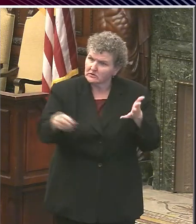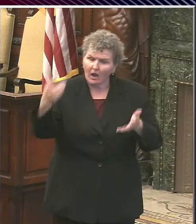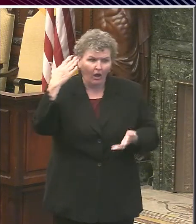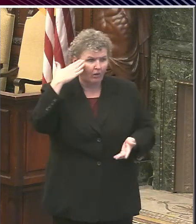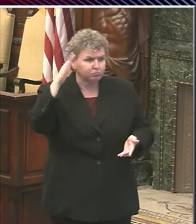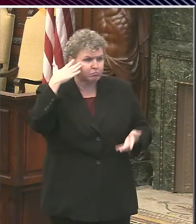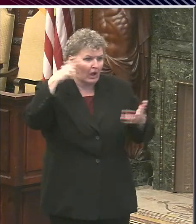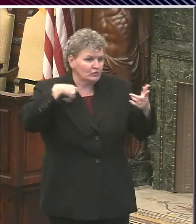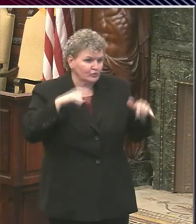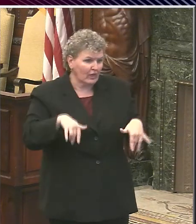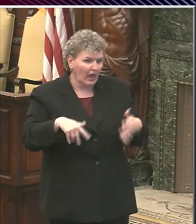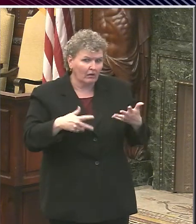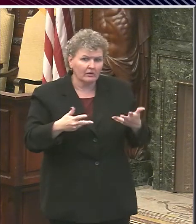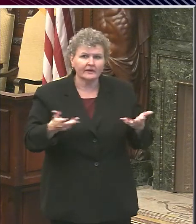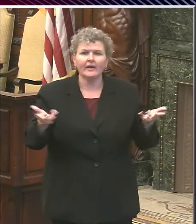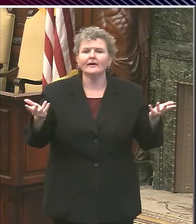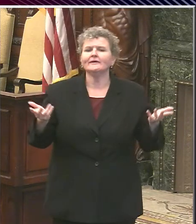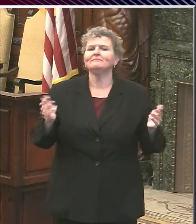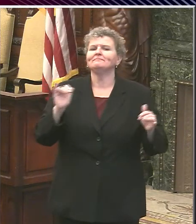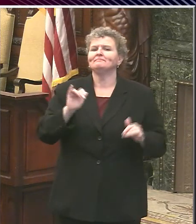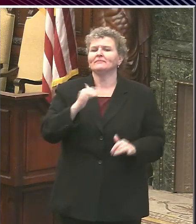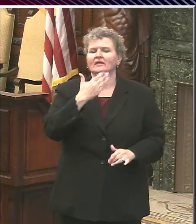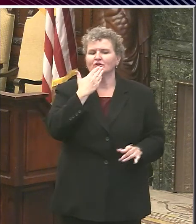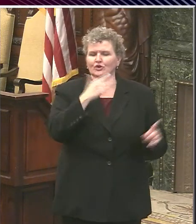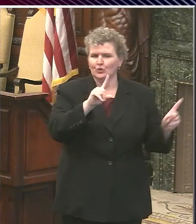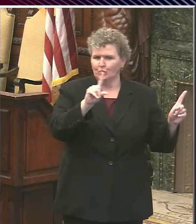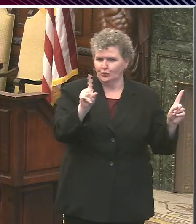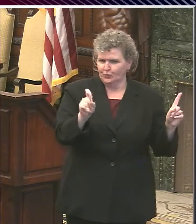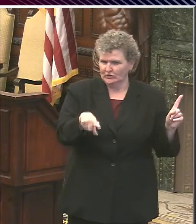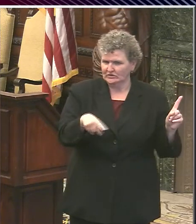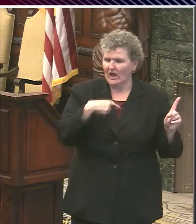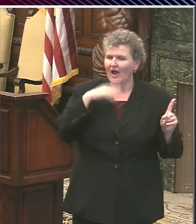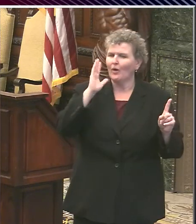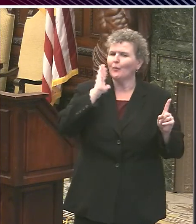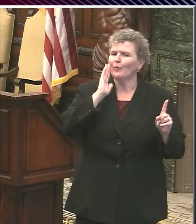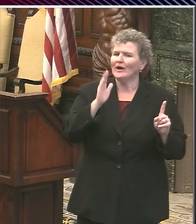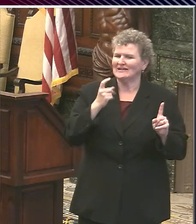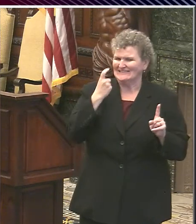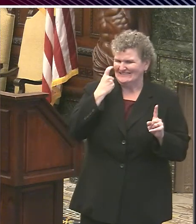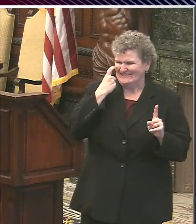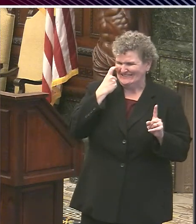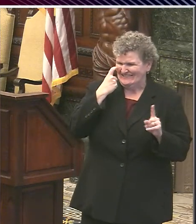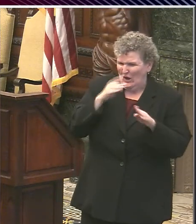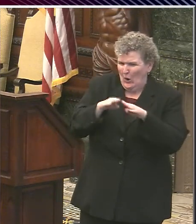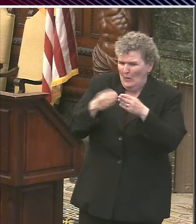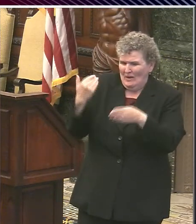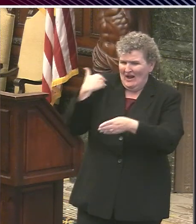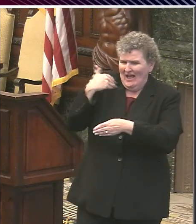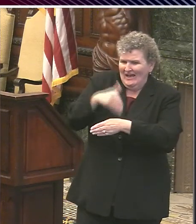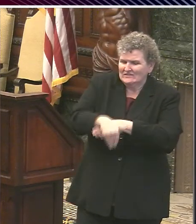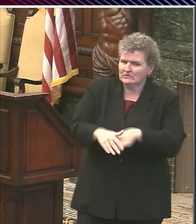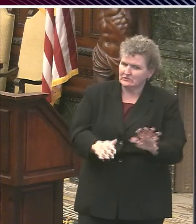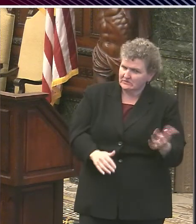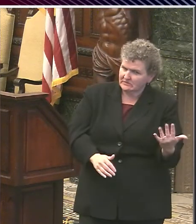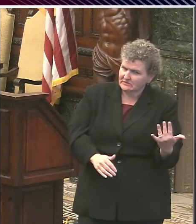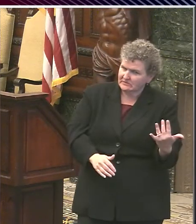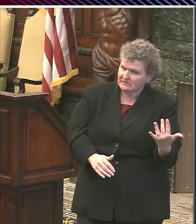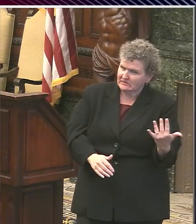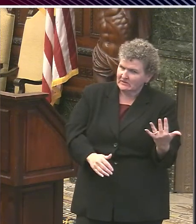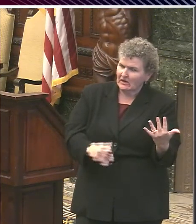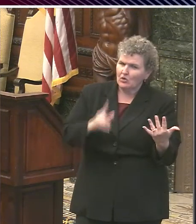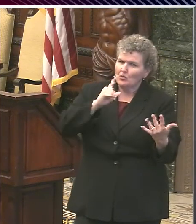Thank you for the question. Yes, there will be marketing. Again, it was just opened up last night. That hasn't rolled out yet,